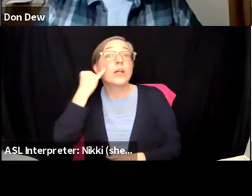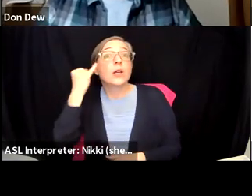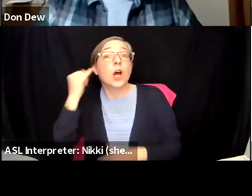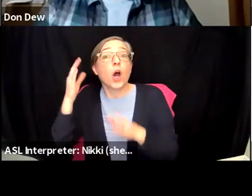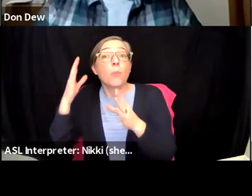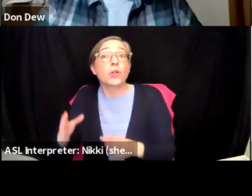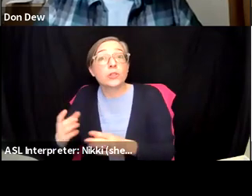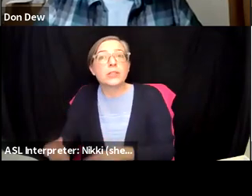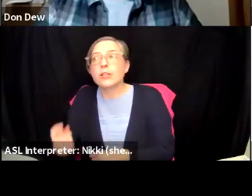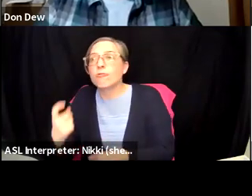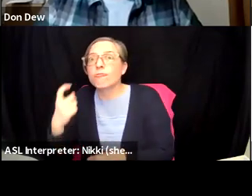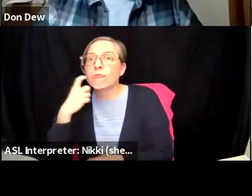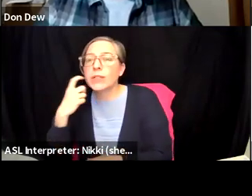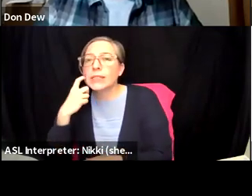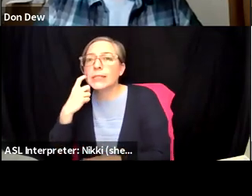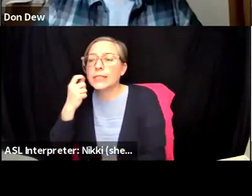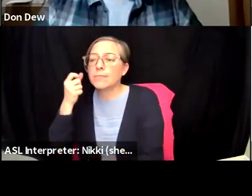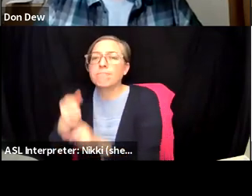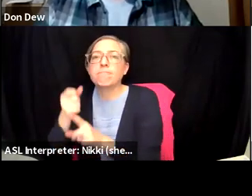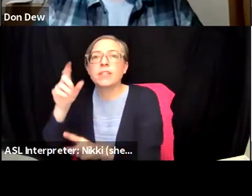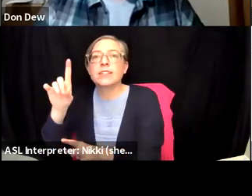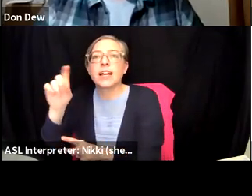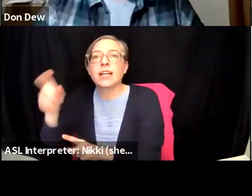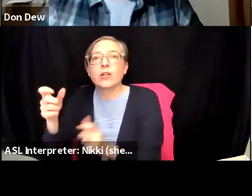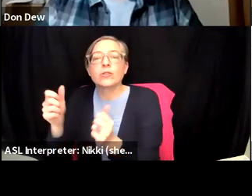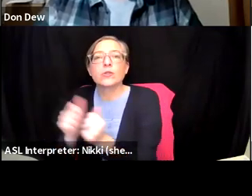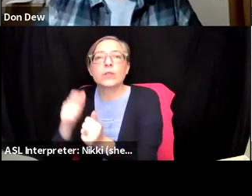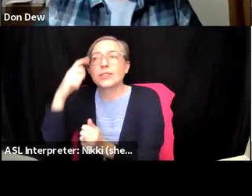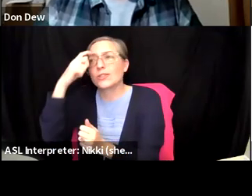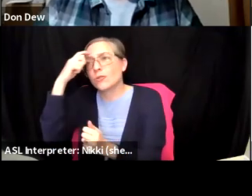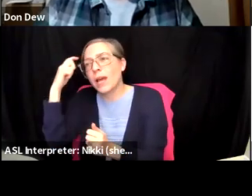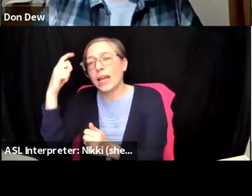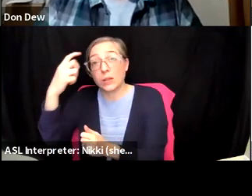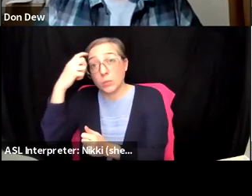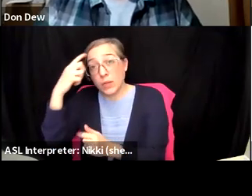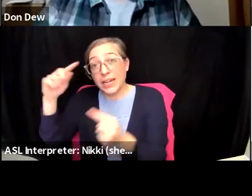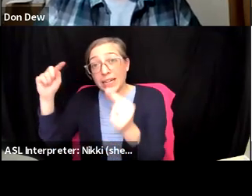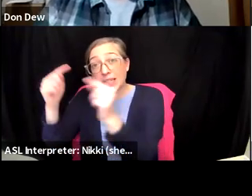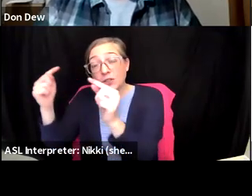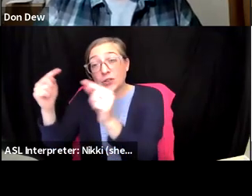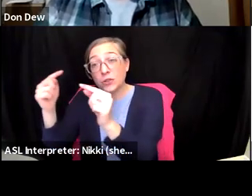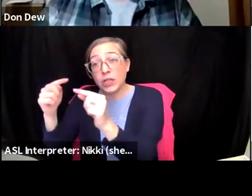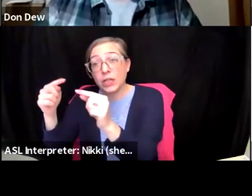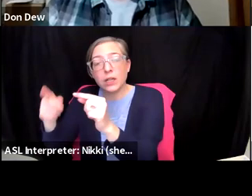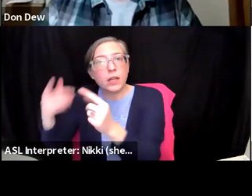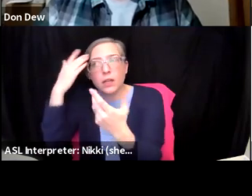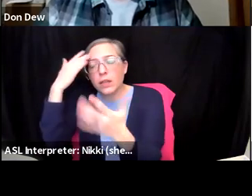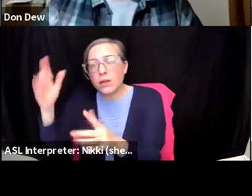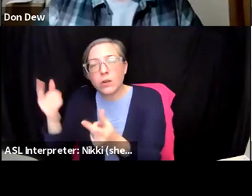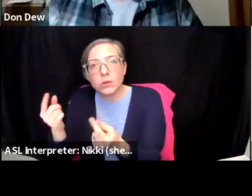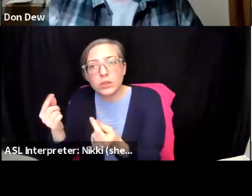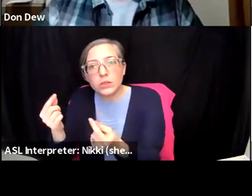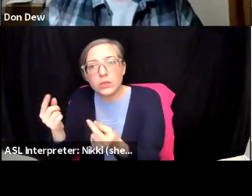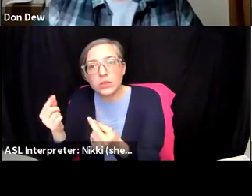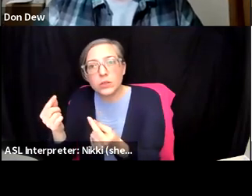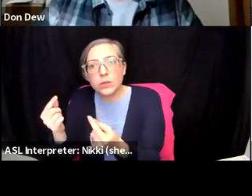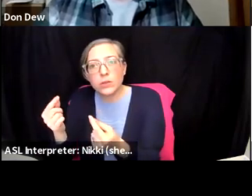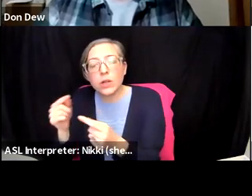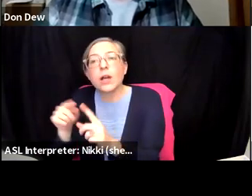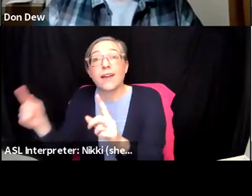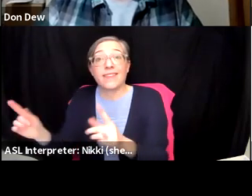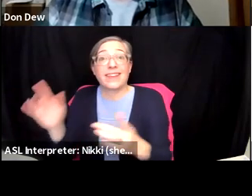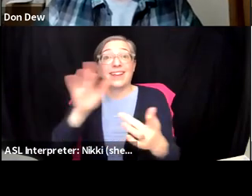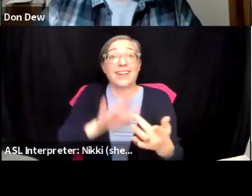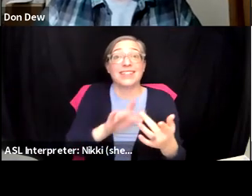where to turn. And they might need more services. Peggy can start with them and then she can send them on, and we all